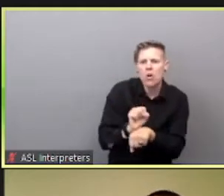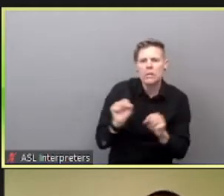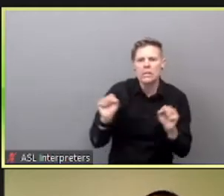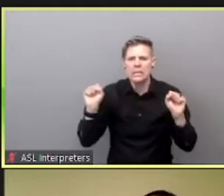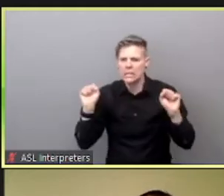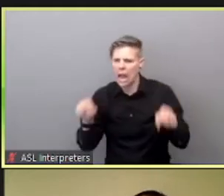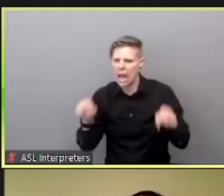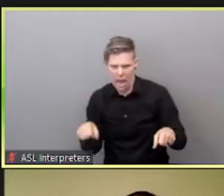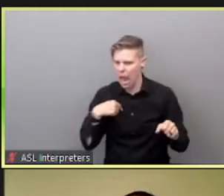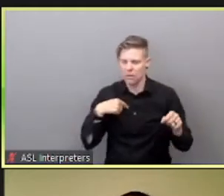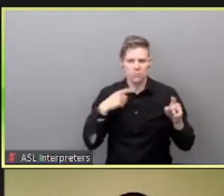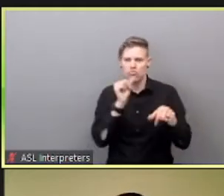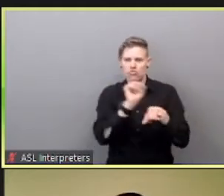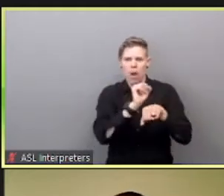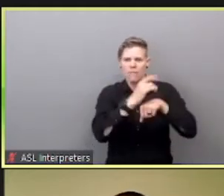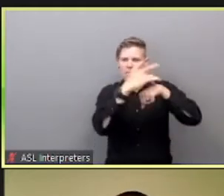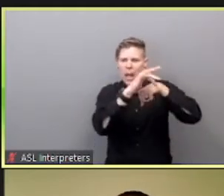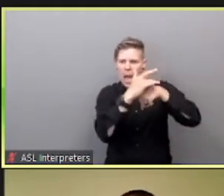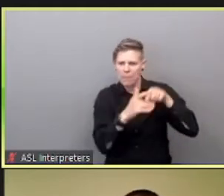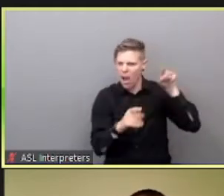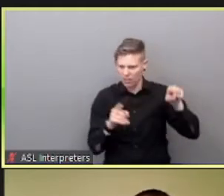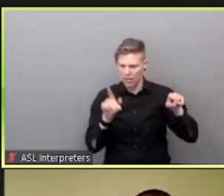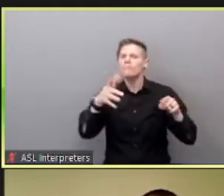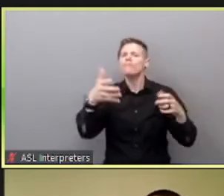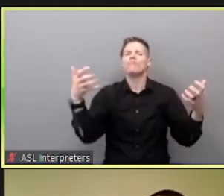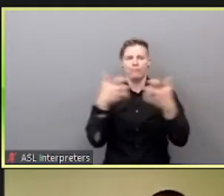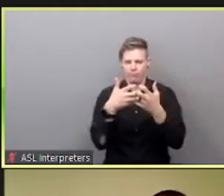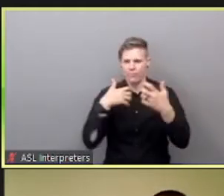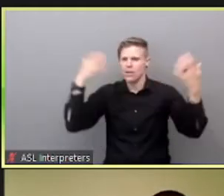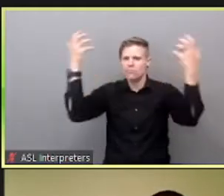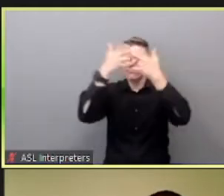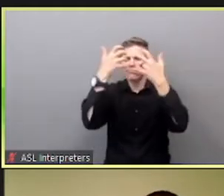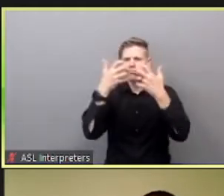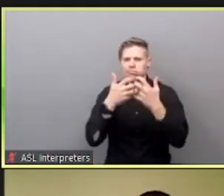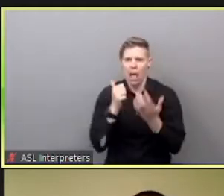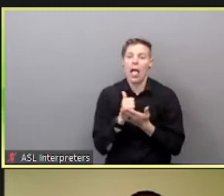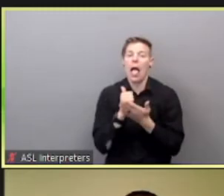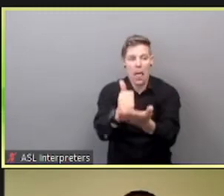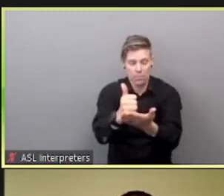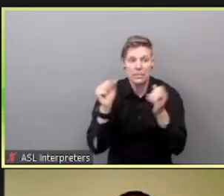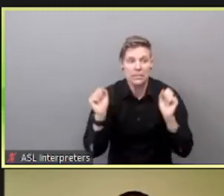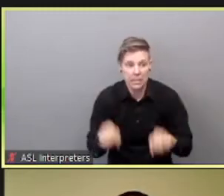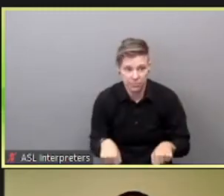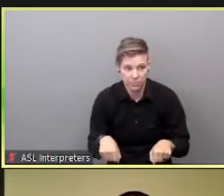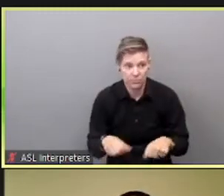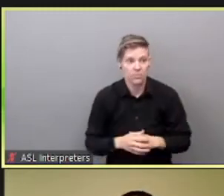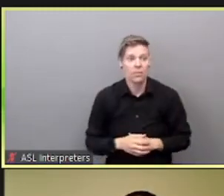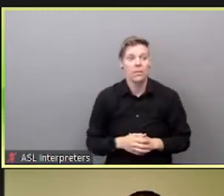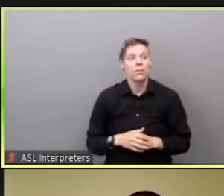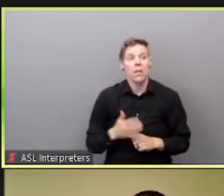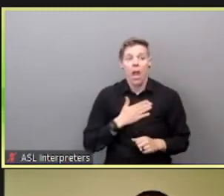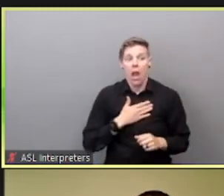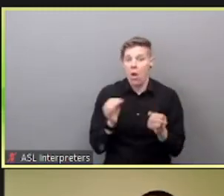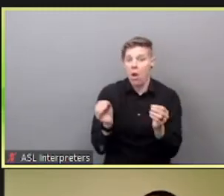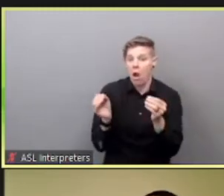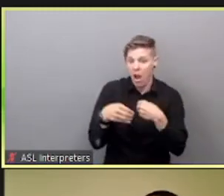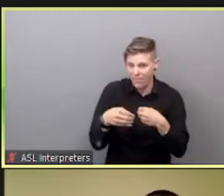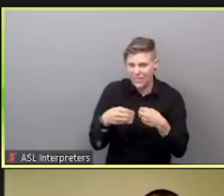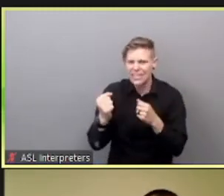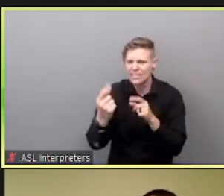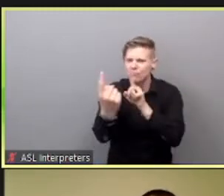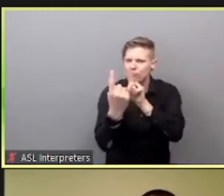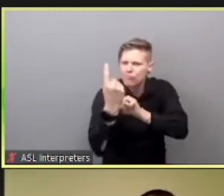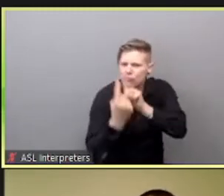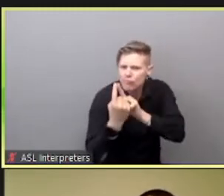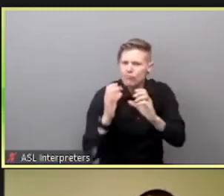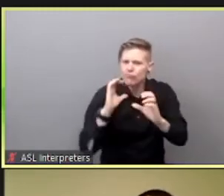connections. Our offices, our workforce connection centers, provide in-person services, and that includes a space and computer lab